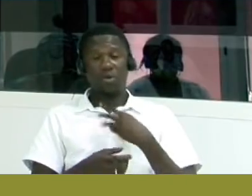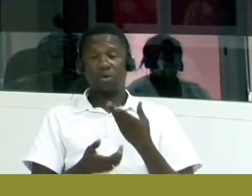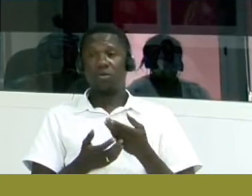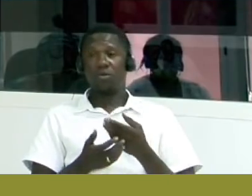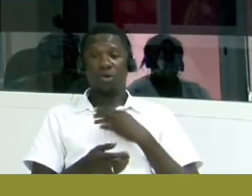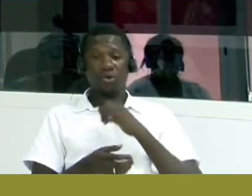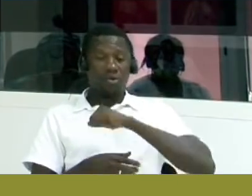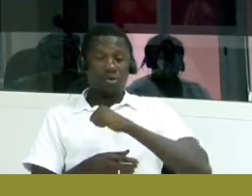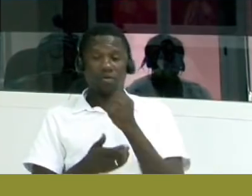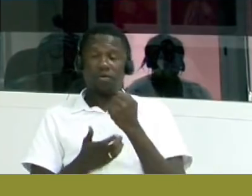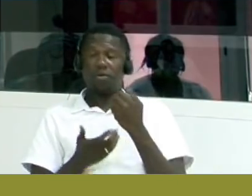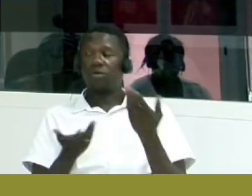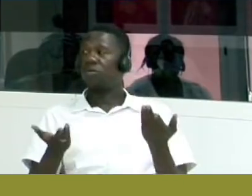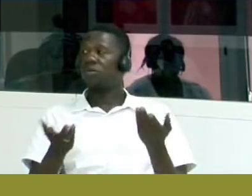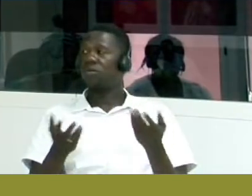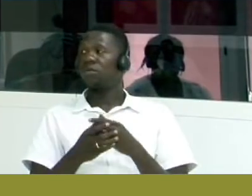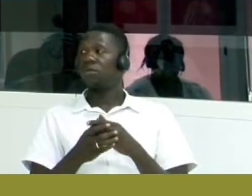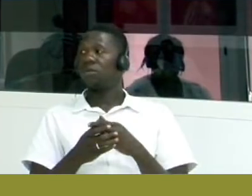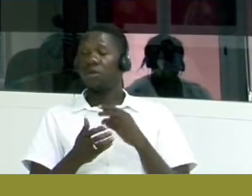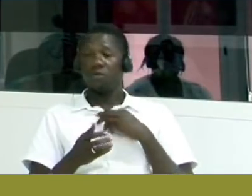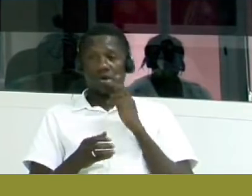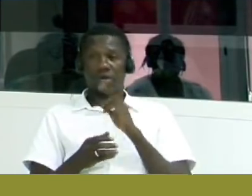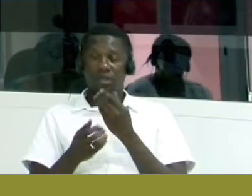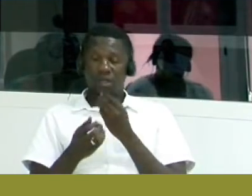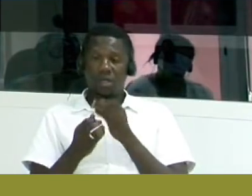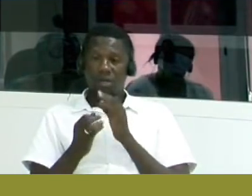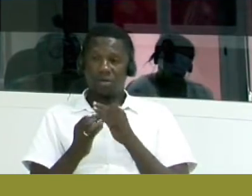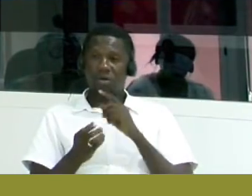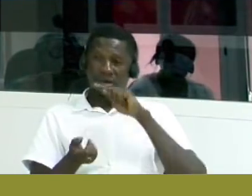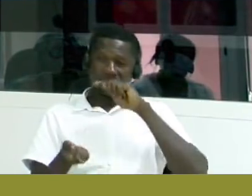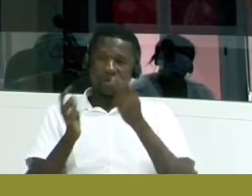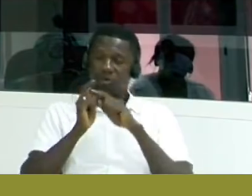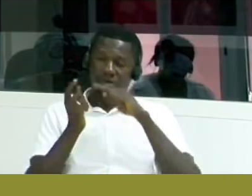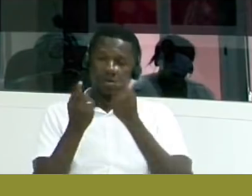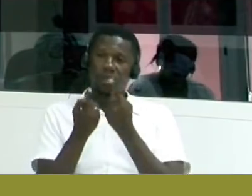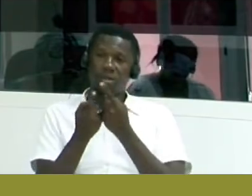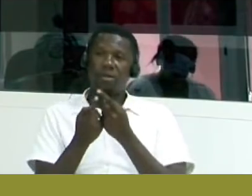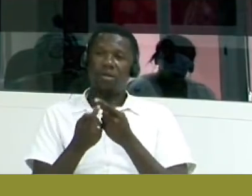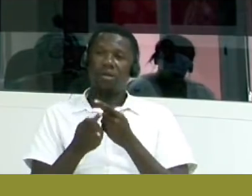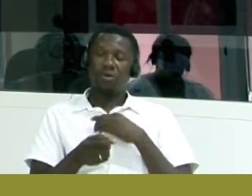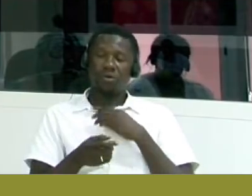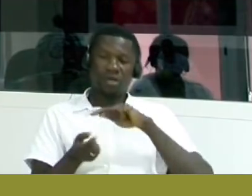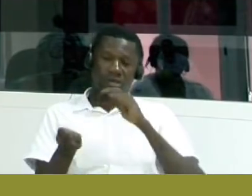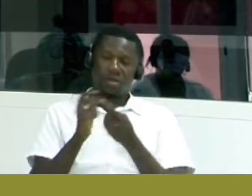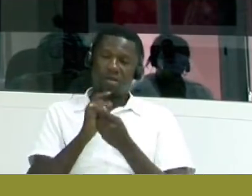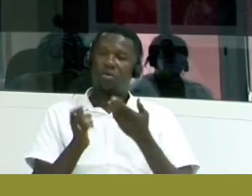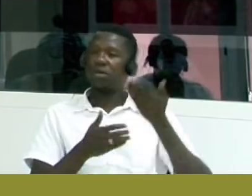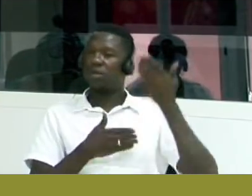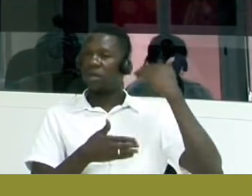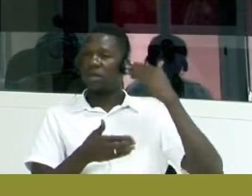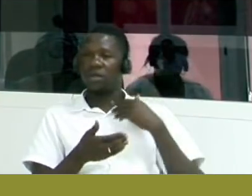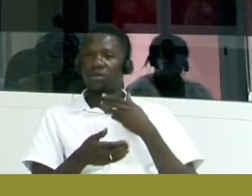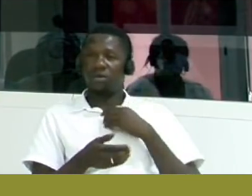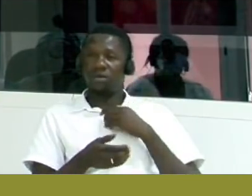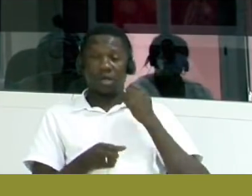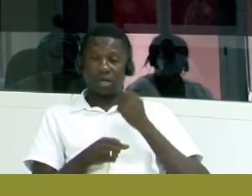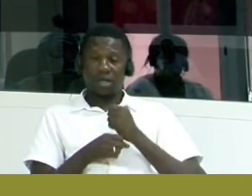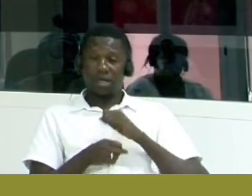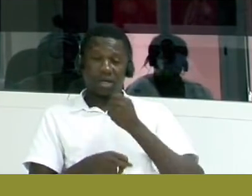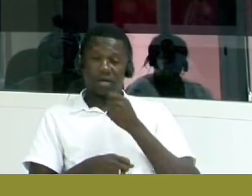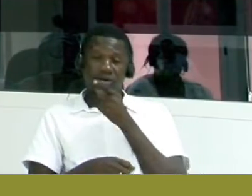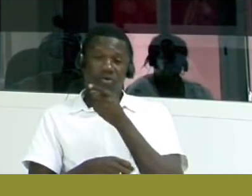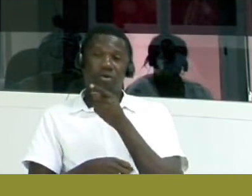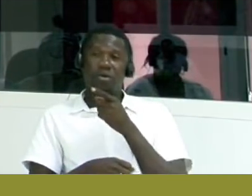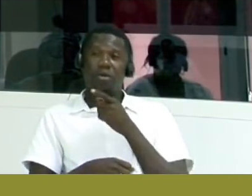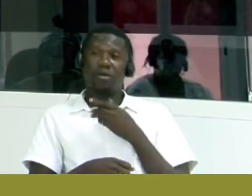I must say, I just reflected on something. That's why I changed. Because yesterday you told me something. You said to me, I'm going to be hard at you. I forgot you said that. Or